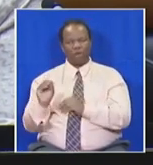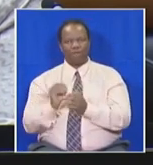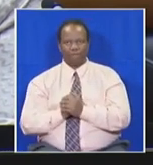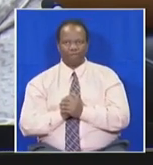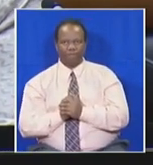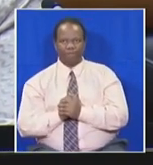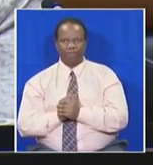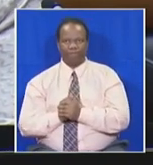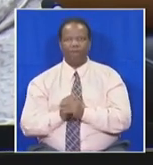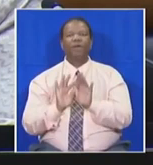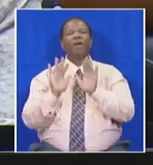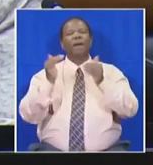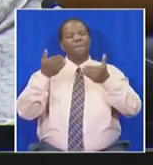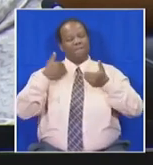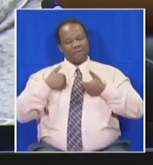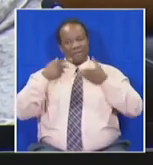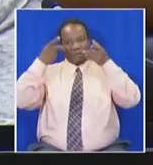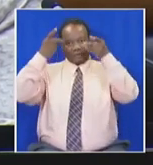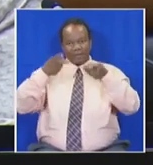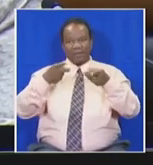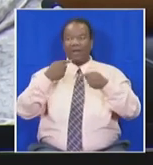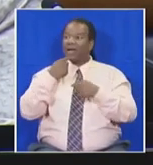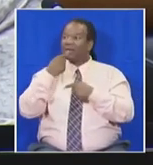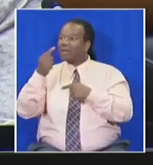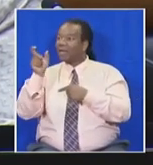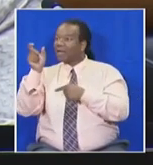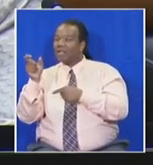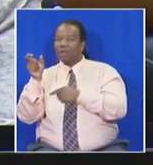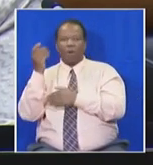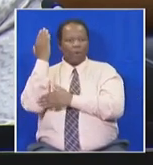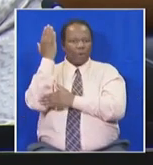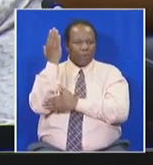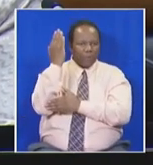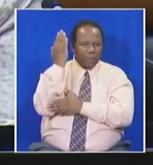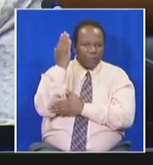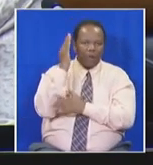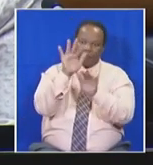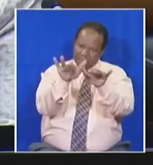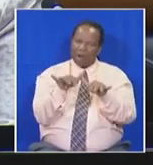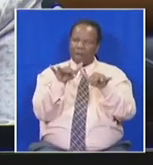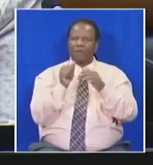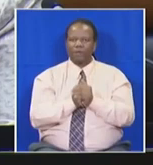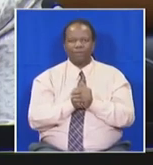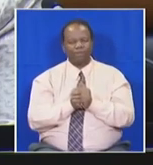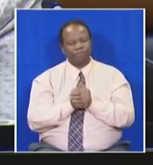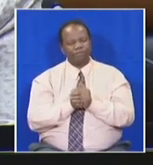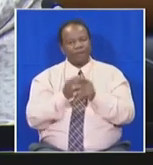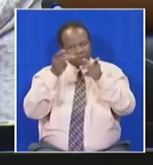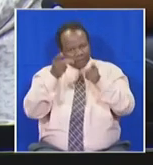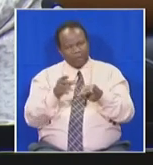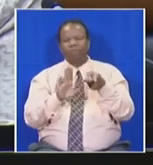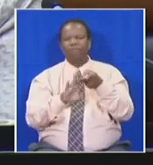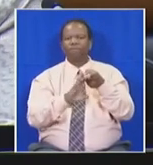I actually ruled and said what he was doing was addressing the House and that it was not a point of order. I then allowed the